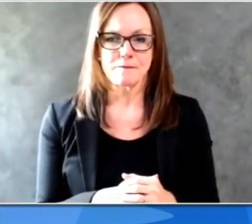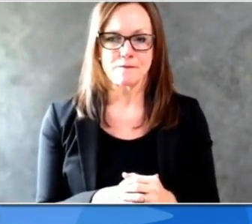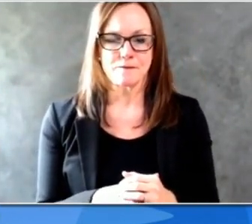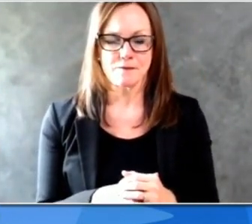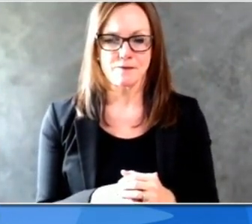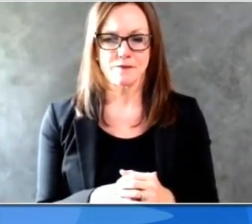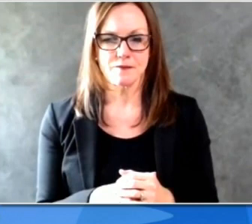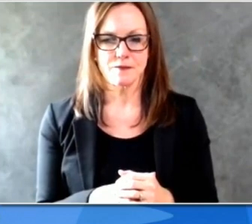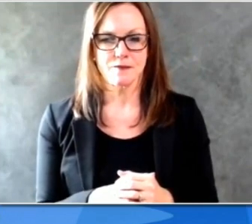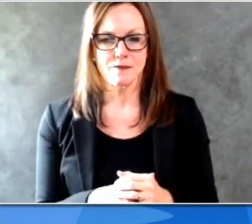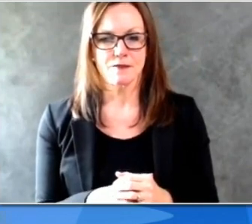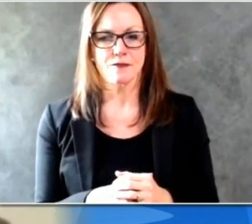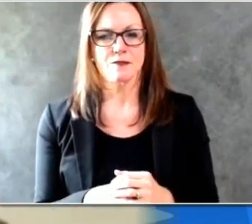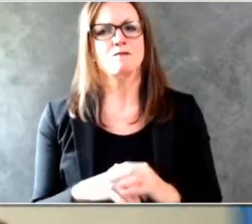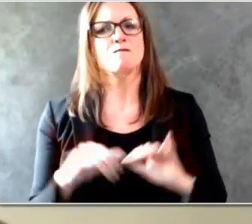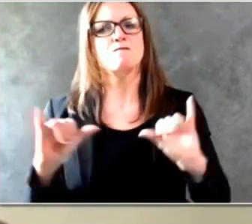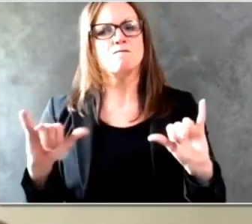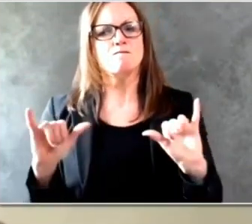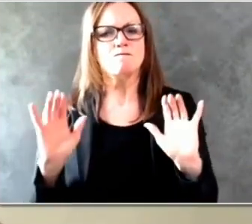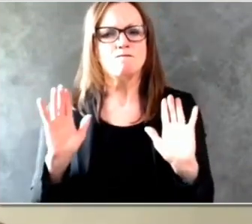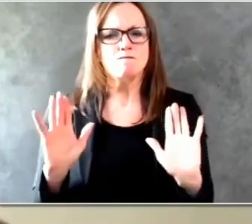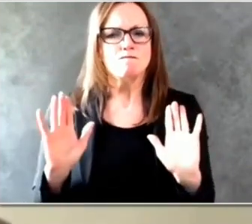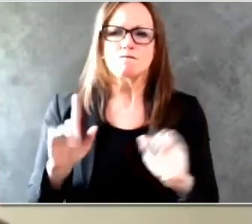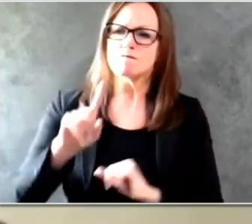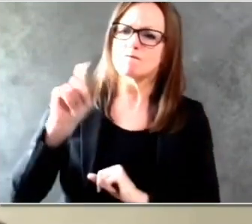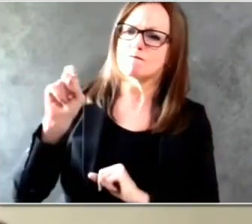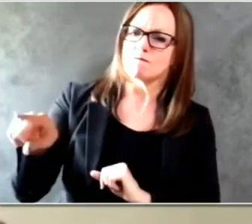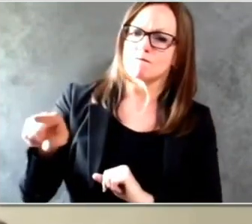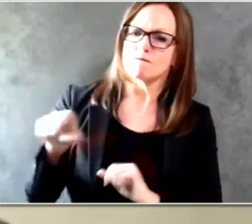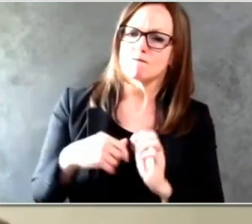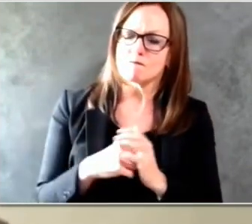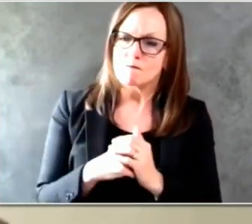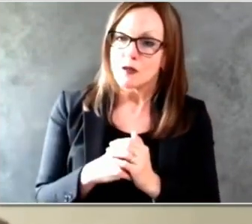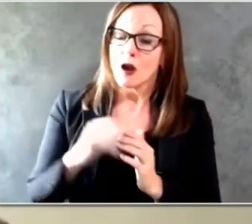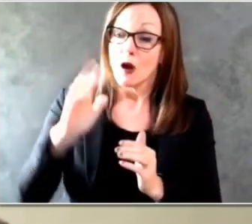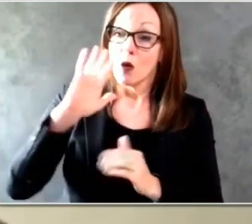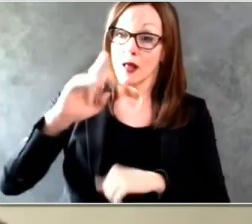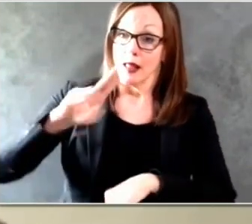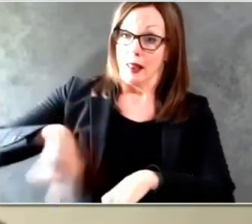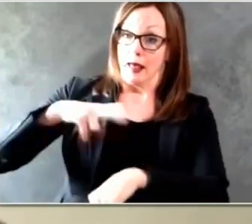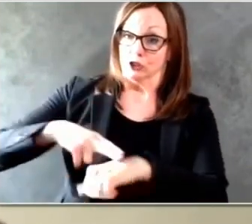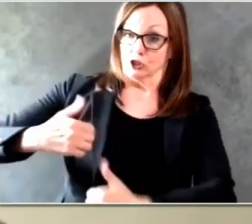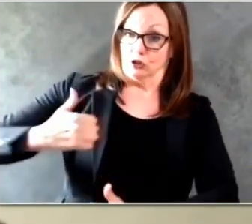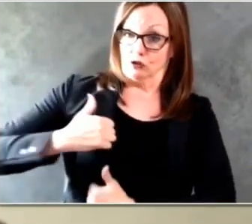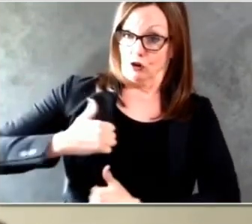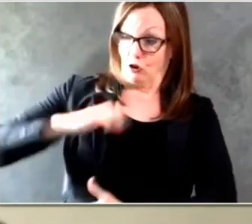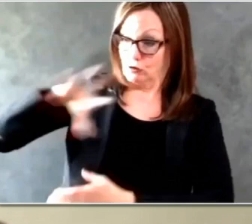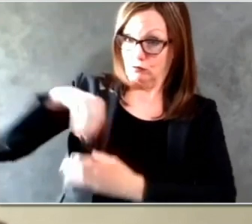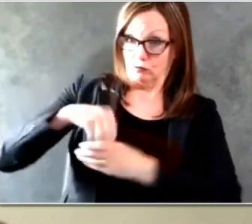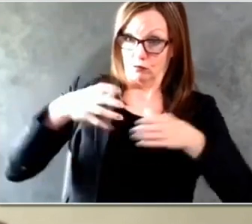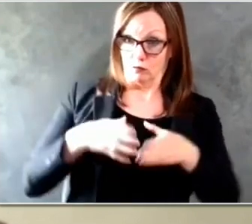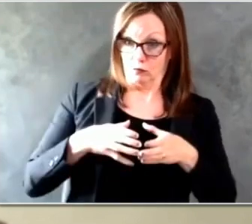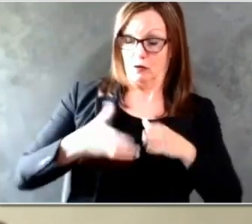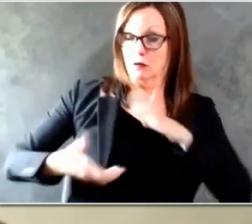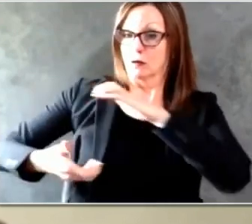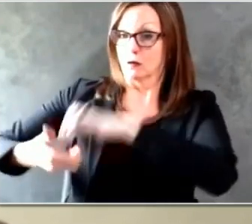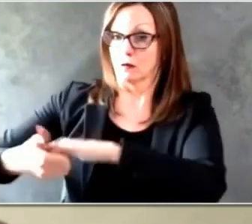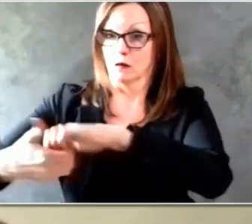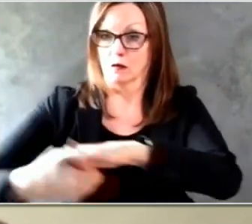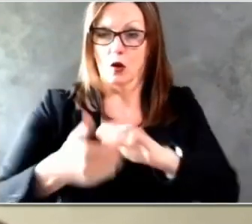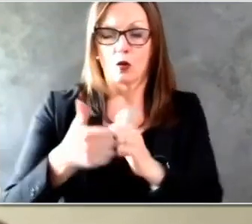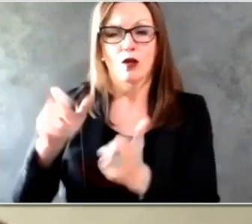Hello. In terms of schools, that's a good question. We have not been asked at all yet to assist